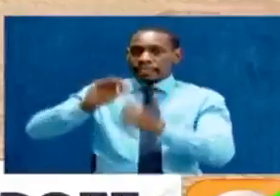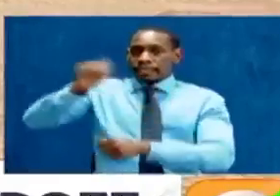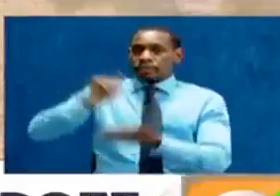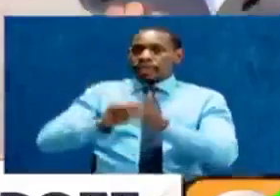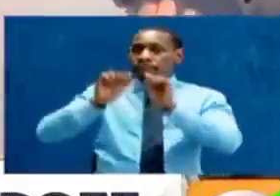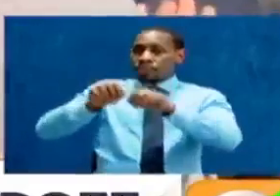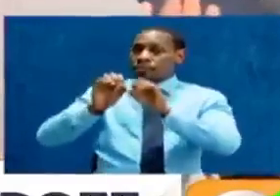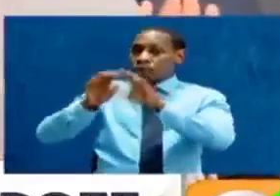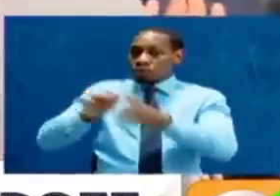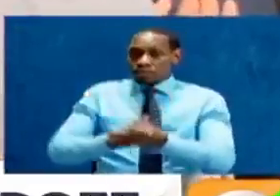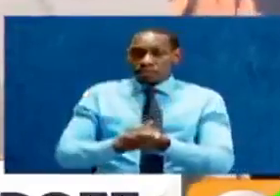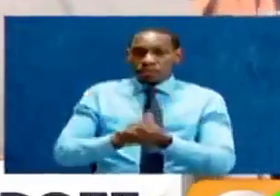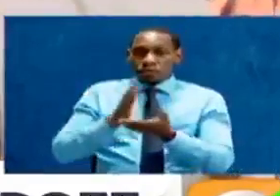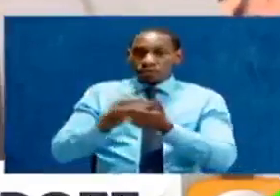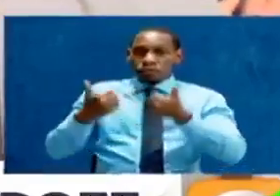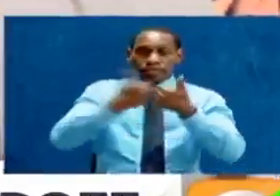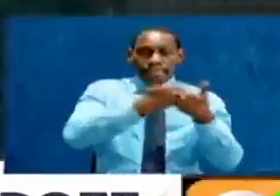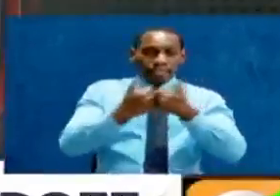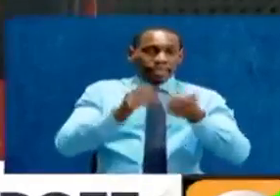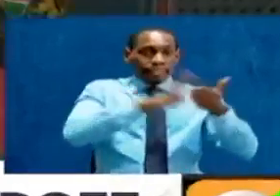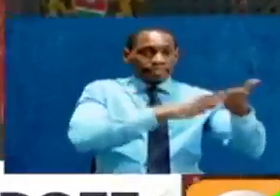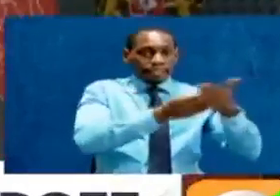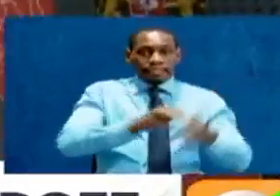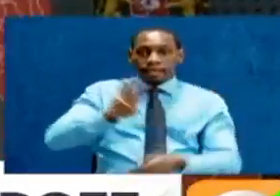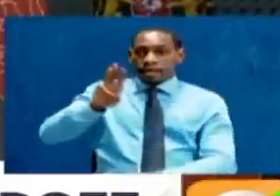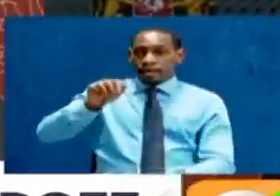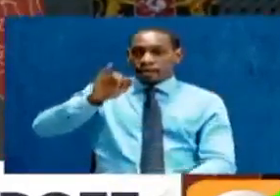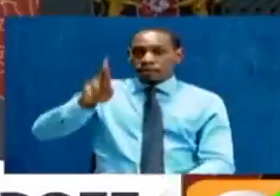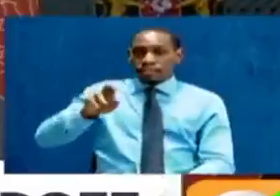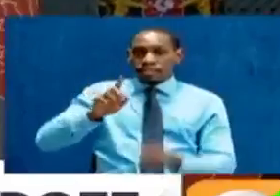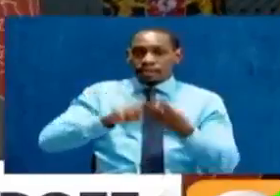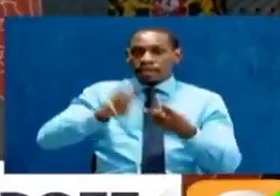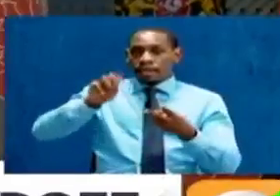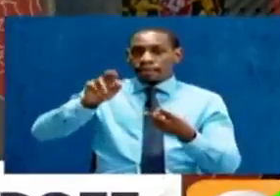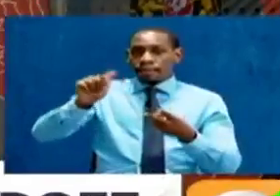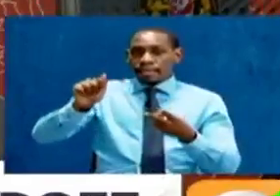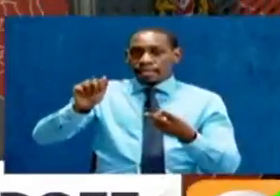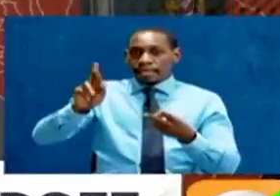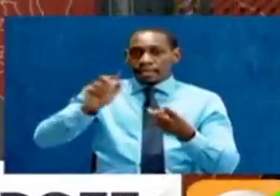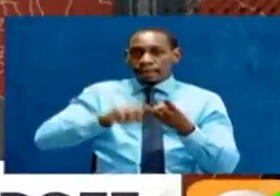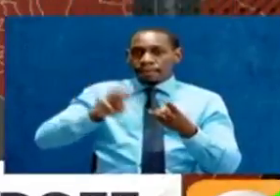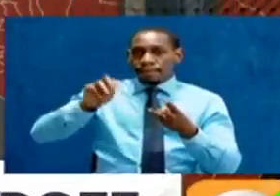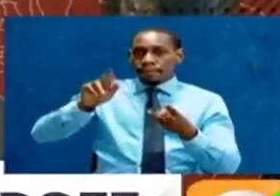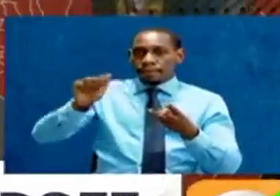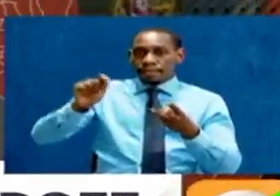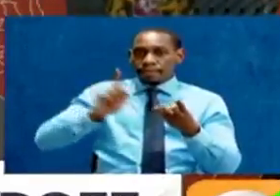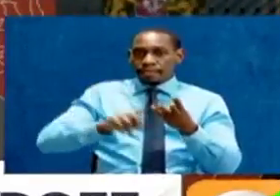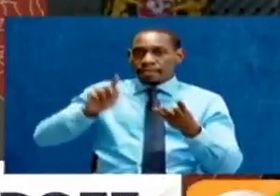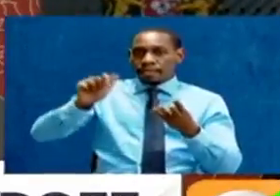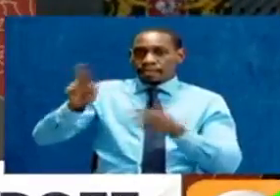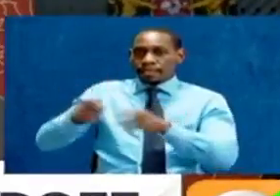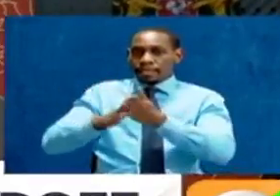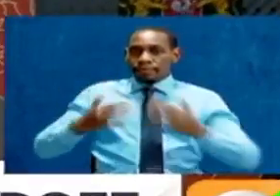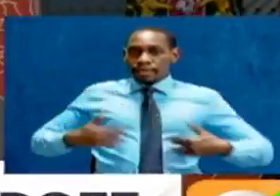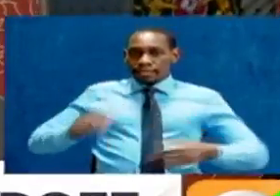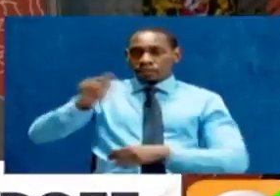that are likely to lose have contested the formula. Wajir, Mandera, Marsabit, Tana River and Garissa counties